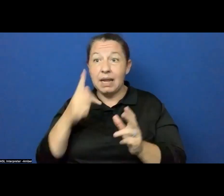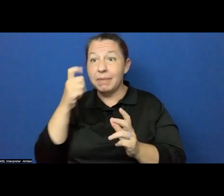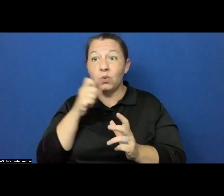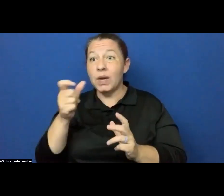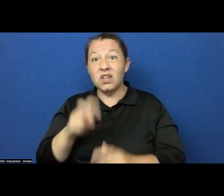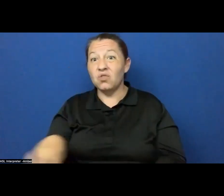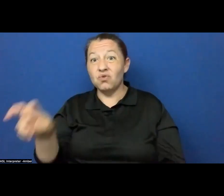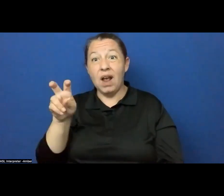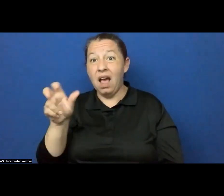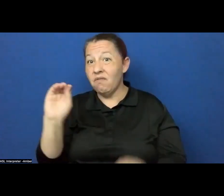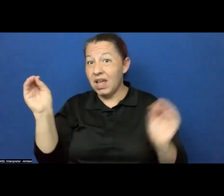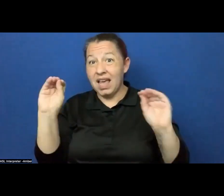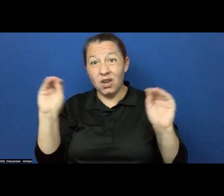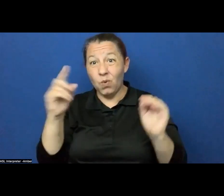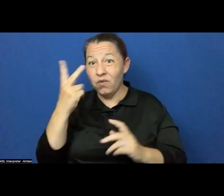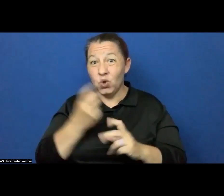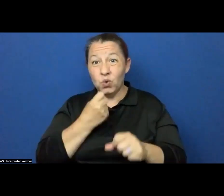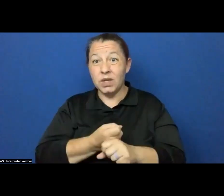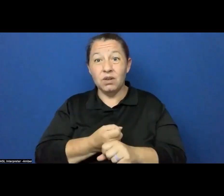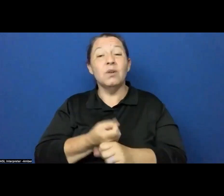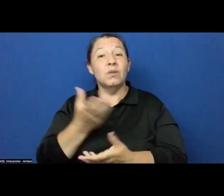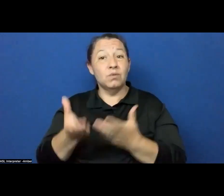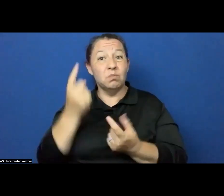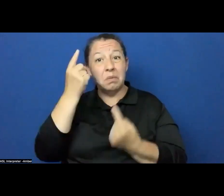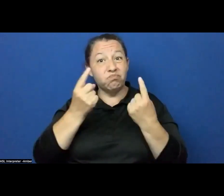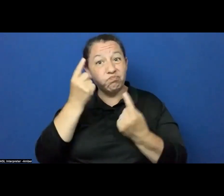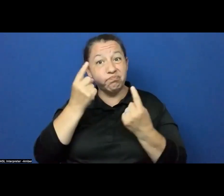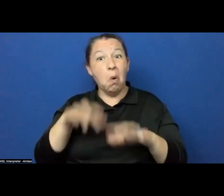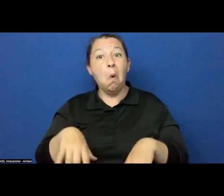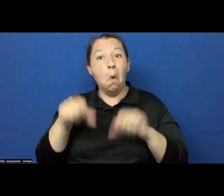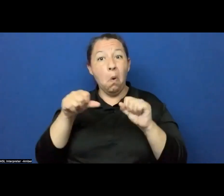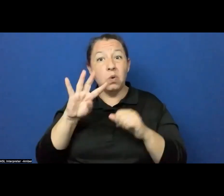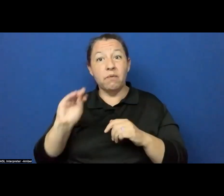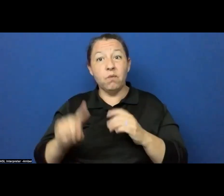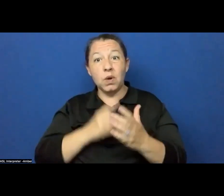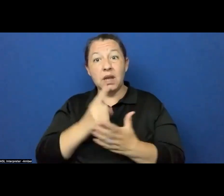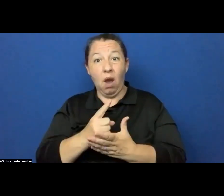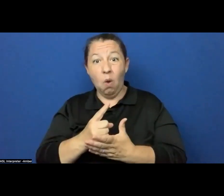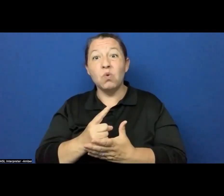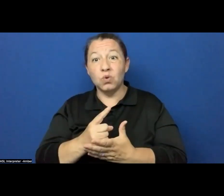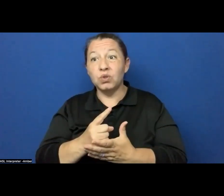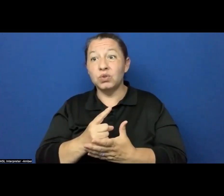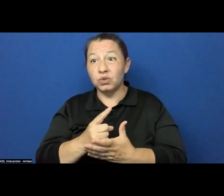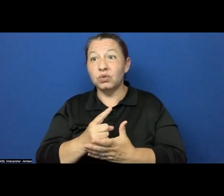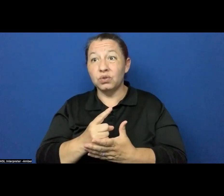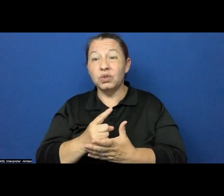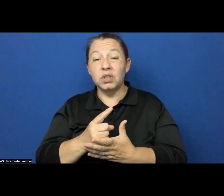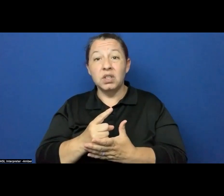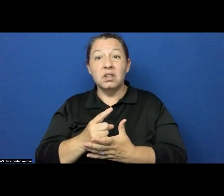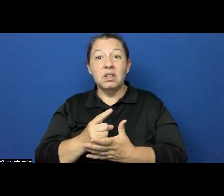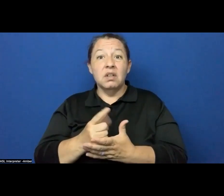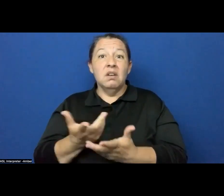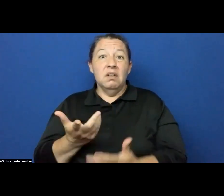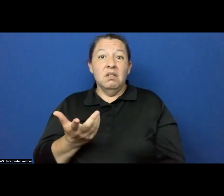anywhere for 2 years. So you might want to think about hosting a 40-hour. There was a time I